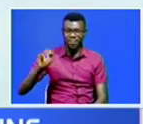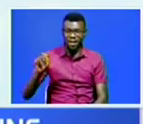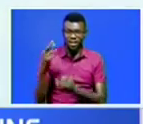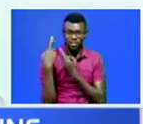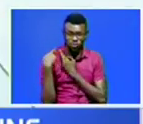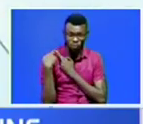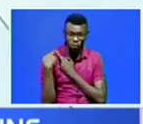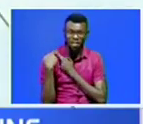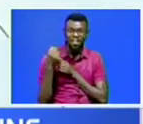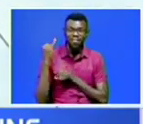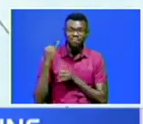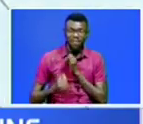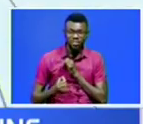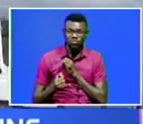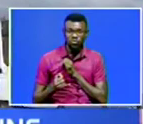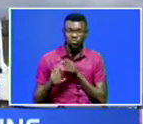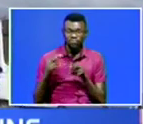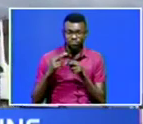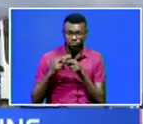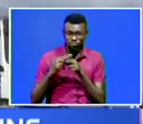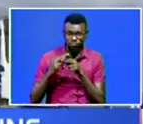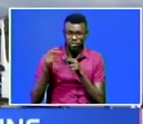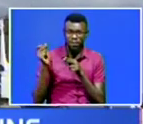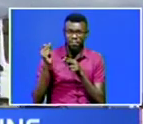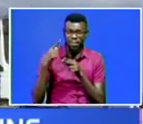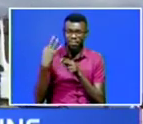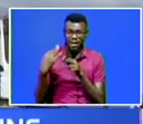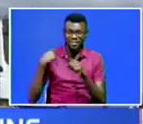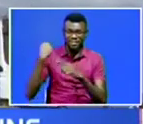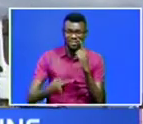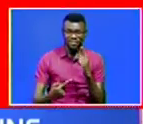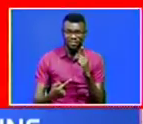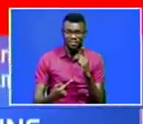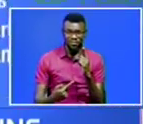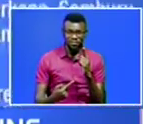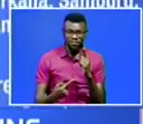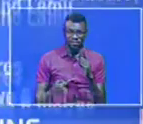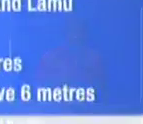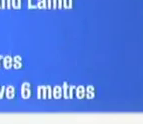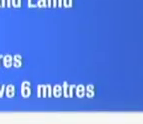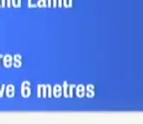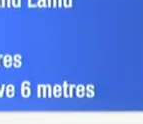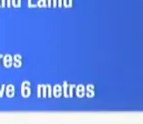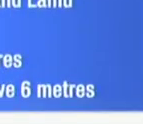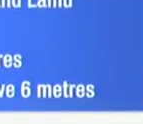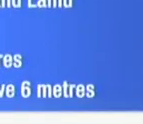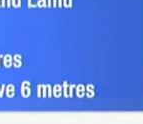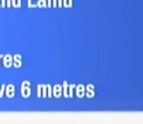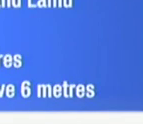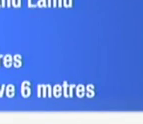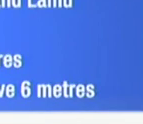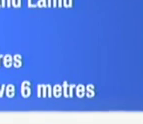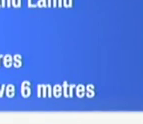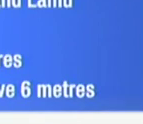with finalization being expected to be completed in March next year. The pipeline will cover over